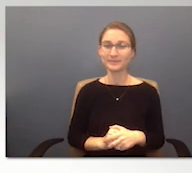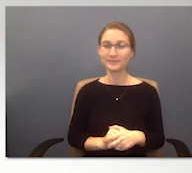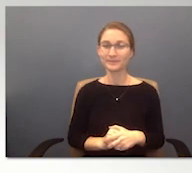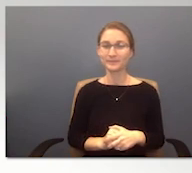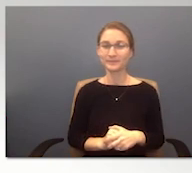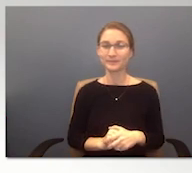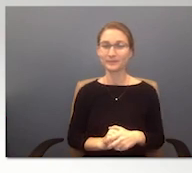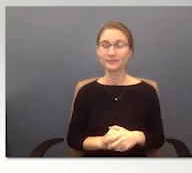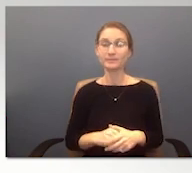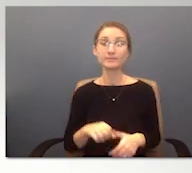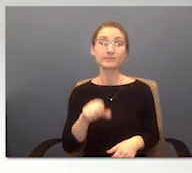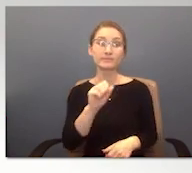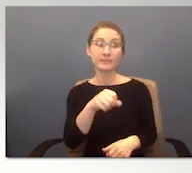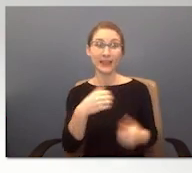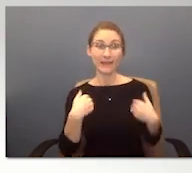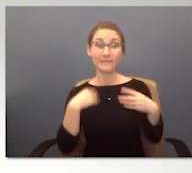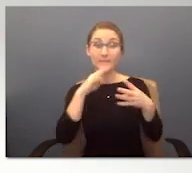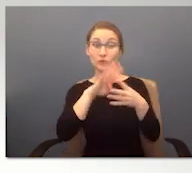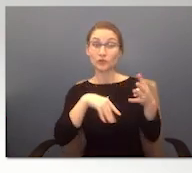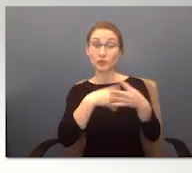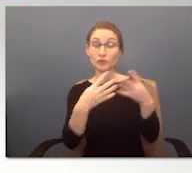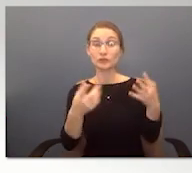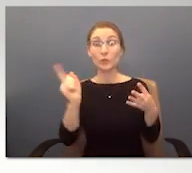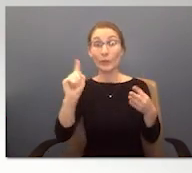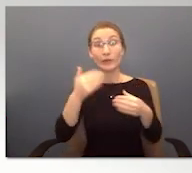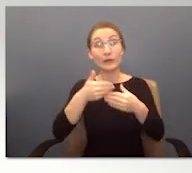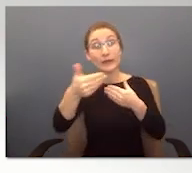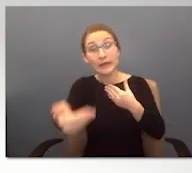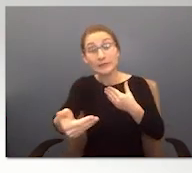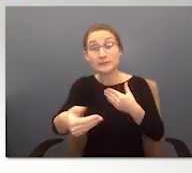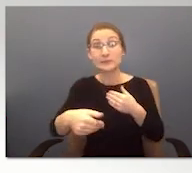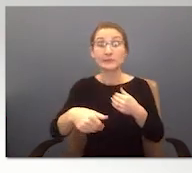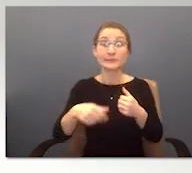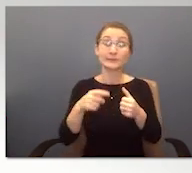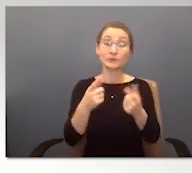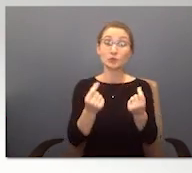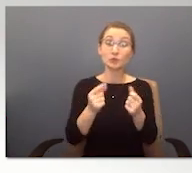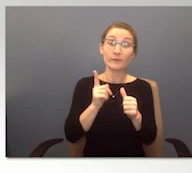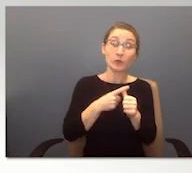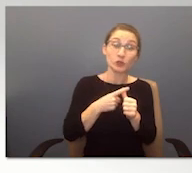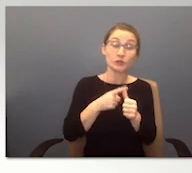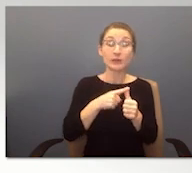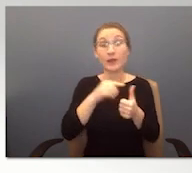seem to like the little charts, like where to go next. Yeah. You know? Yeah, thank you.